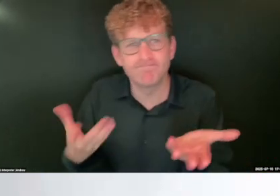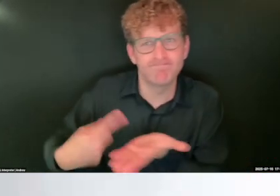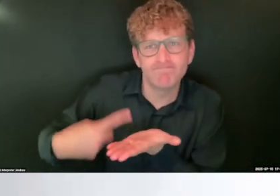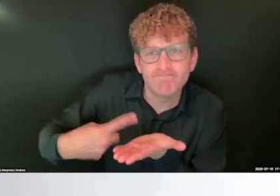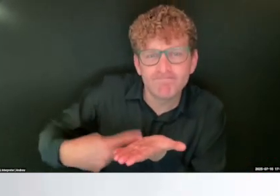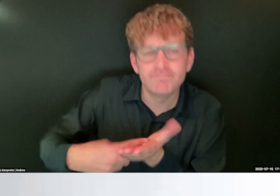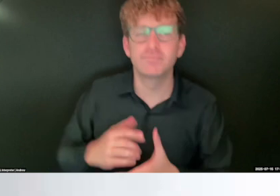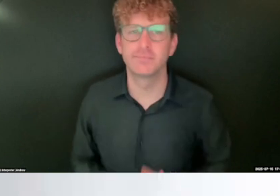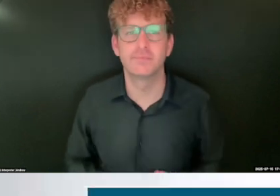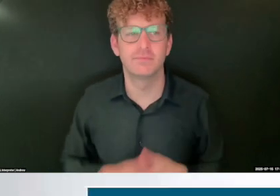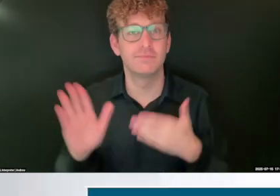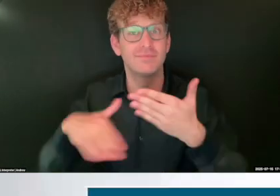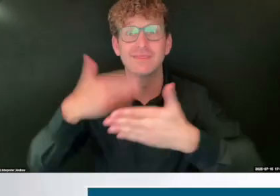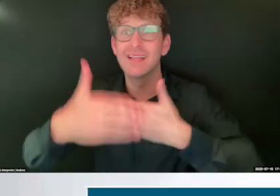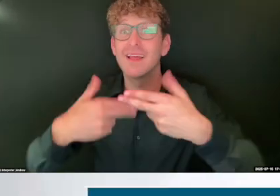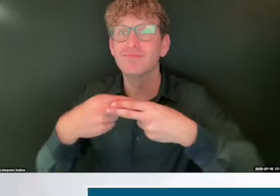Next slide.